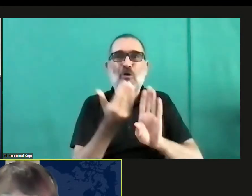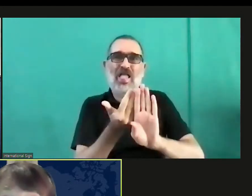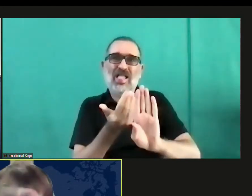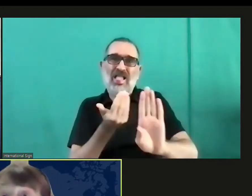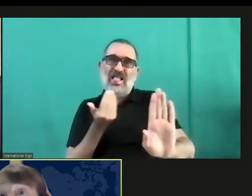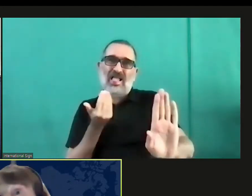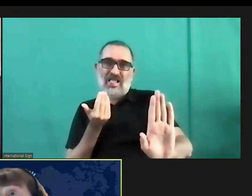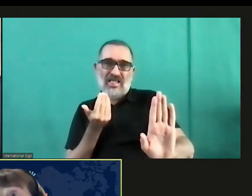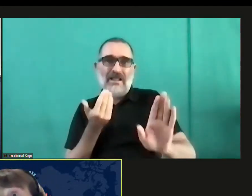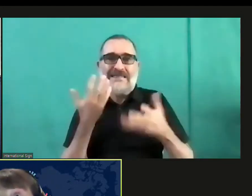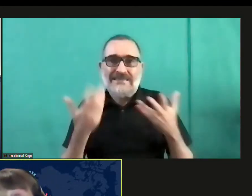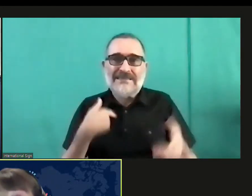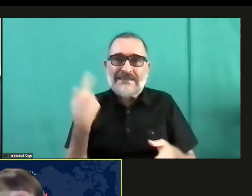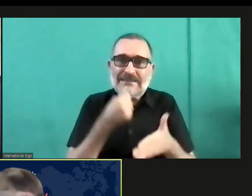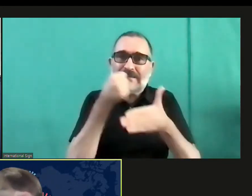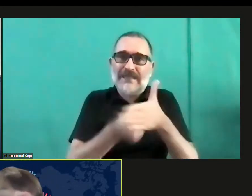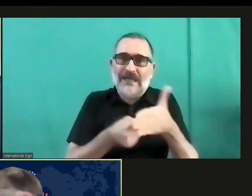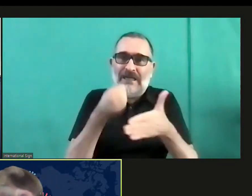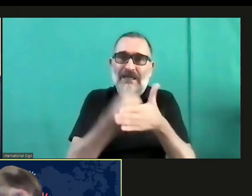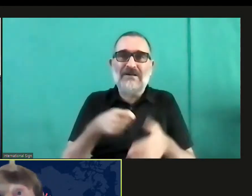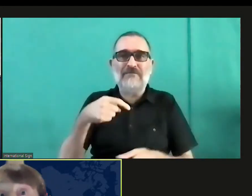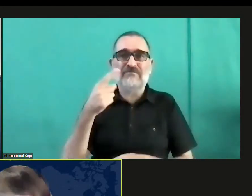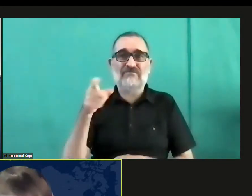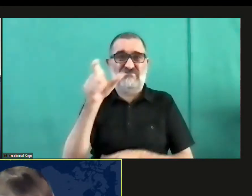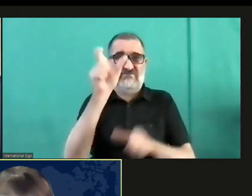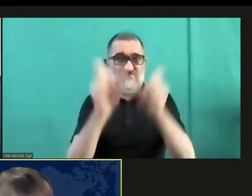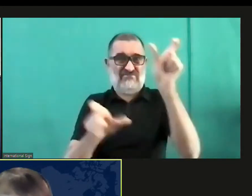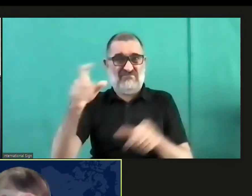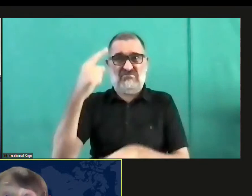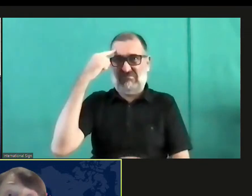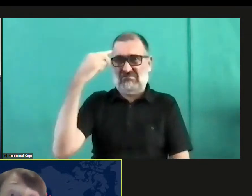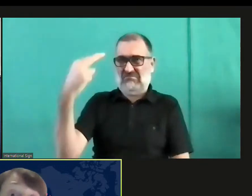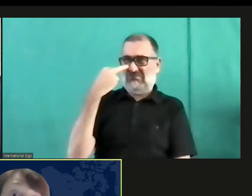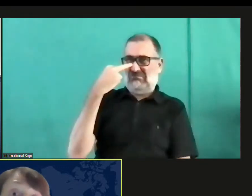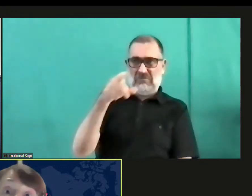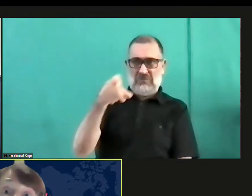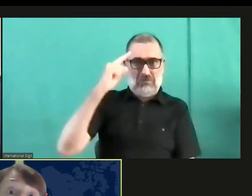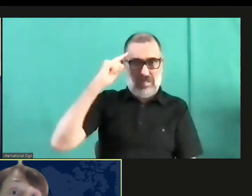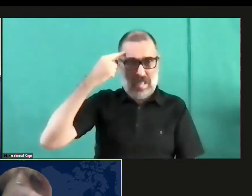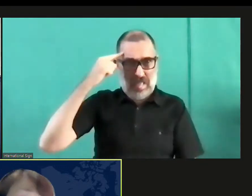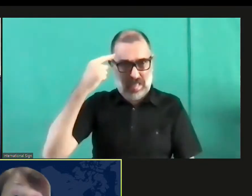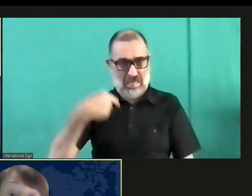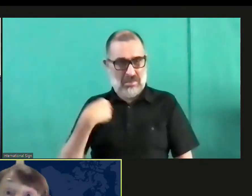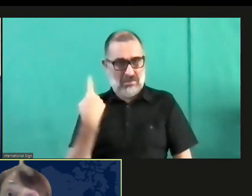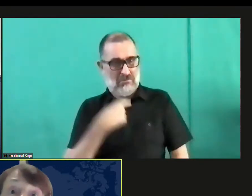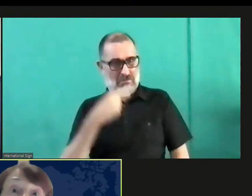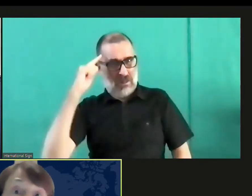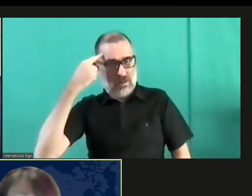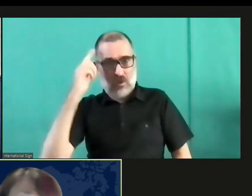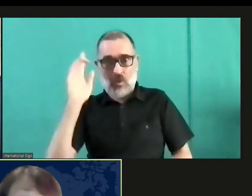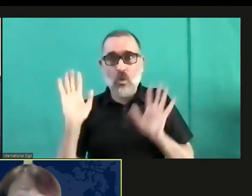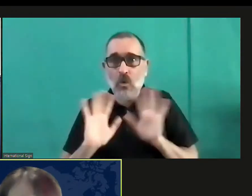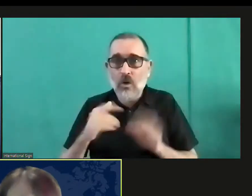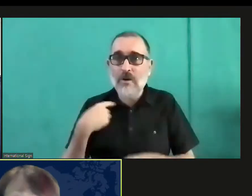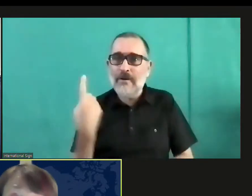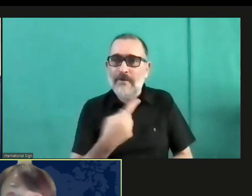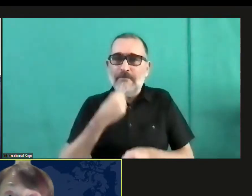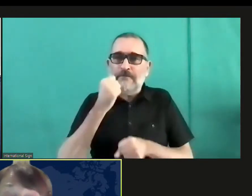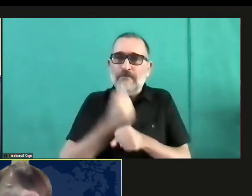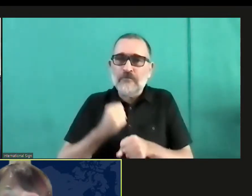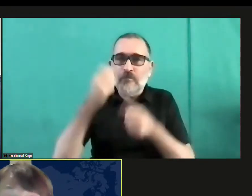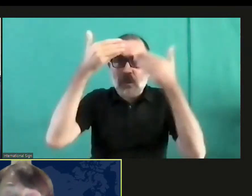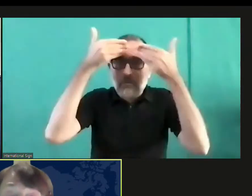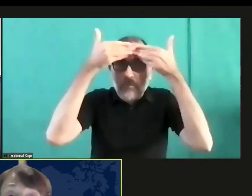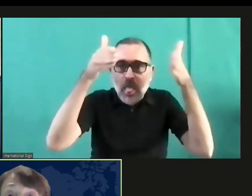These were like prophets screaming in the desert, but they did their work almost like a hobby. It was something that